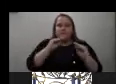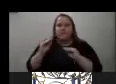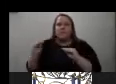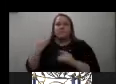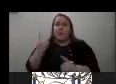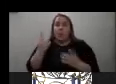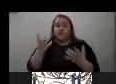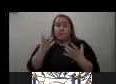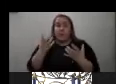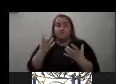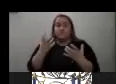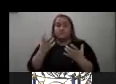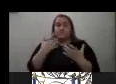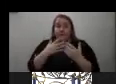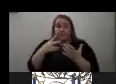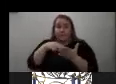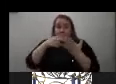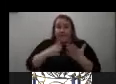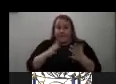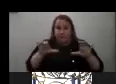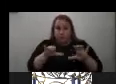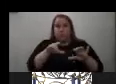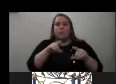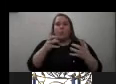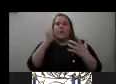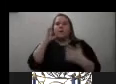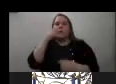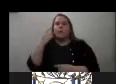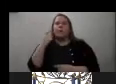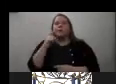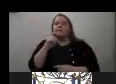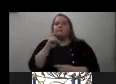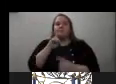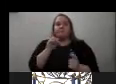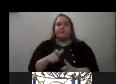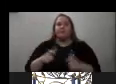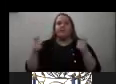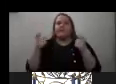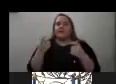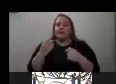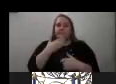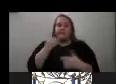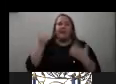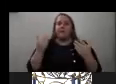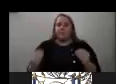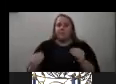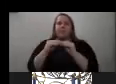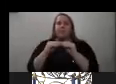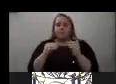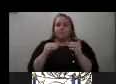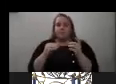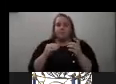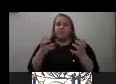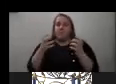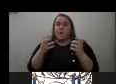whatever the dancer does to look, you know, bigger and better and longer. You know, you want